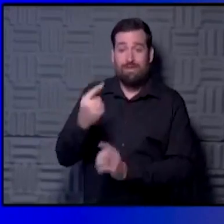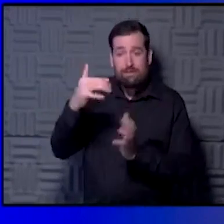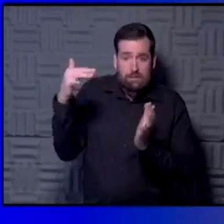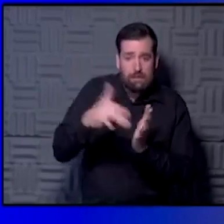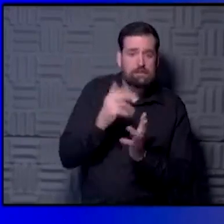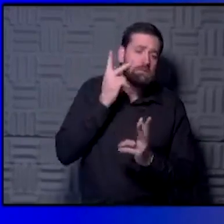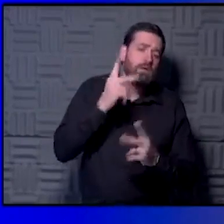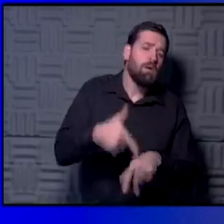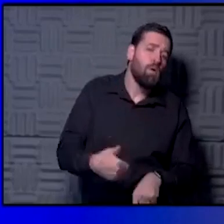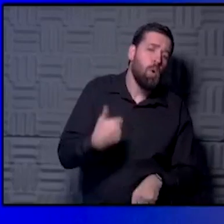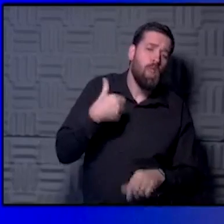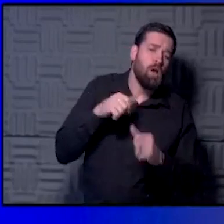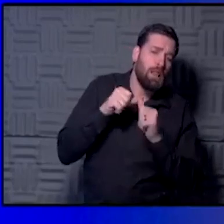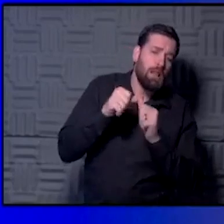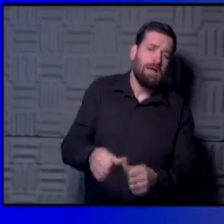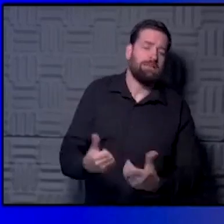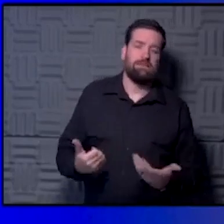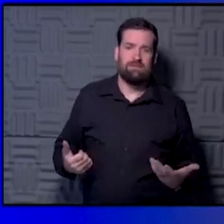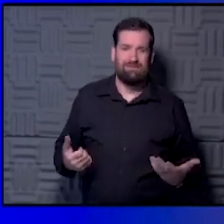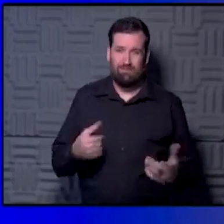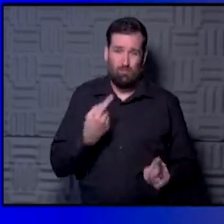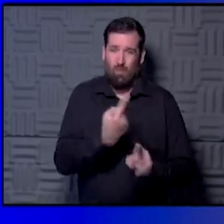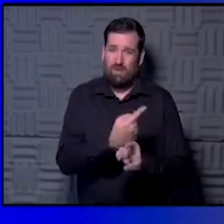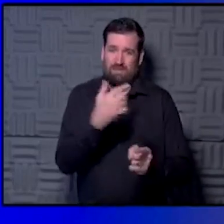long antibodies last is